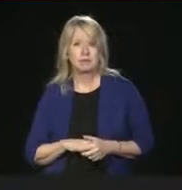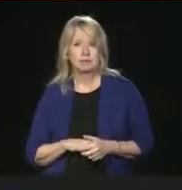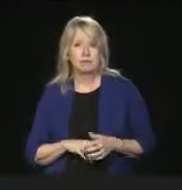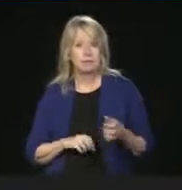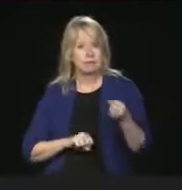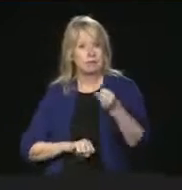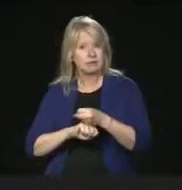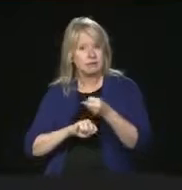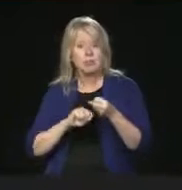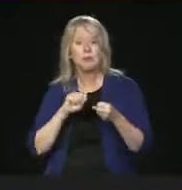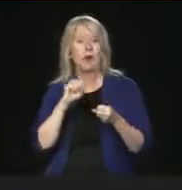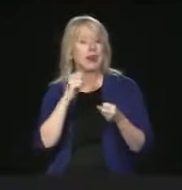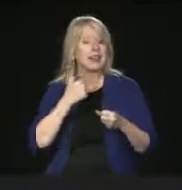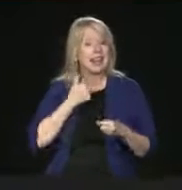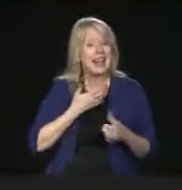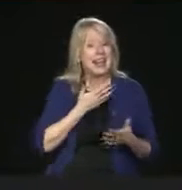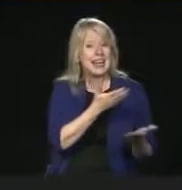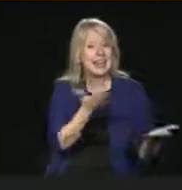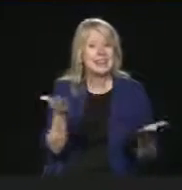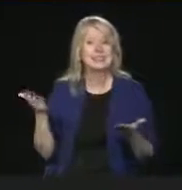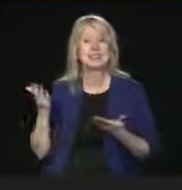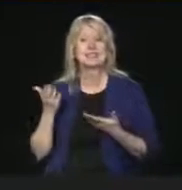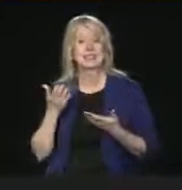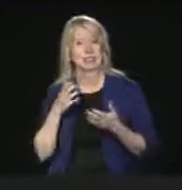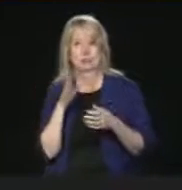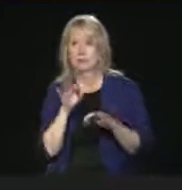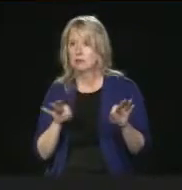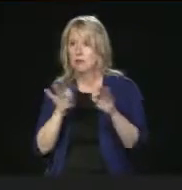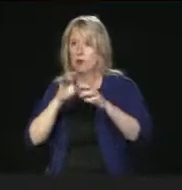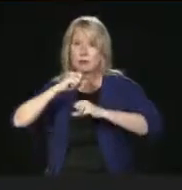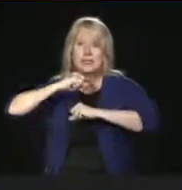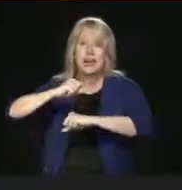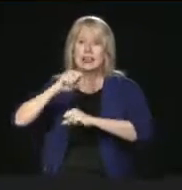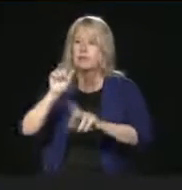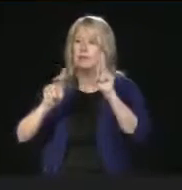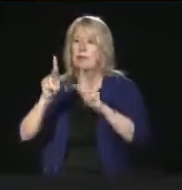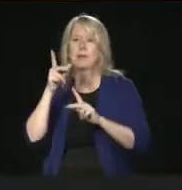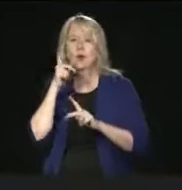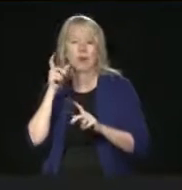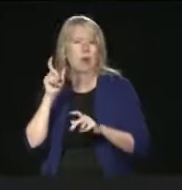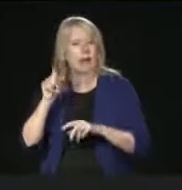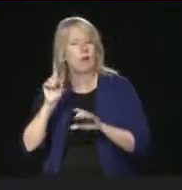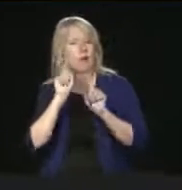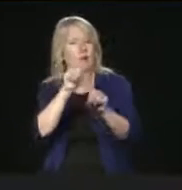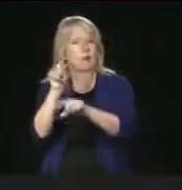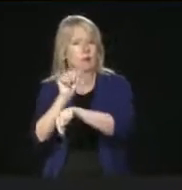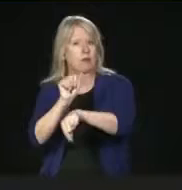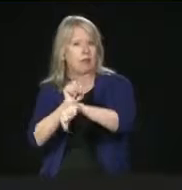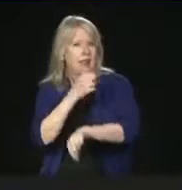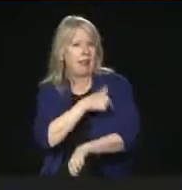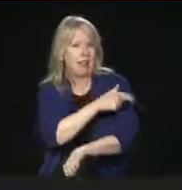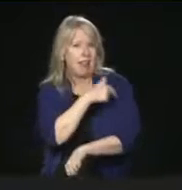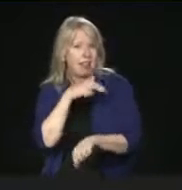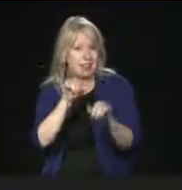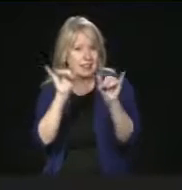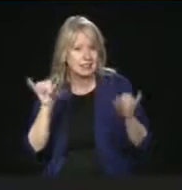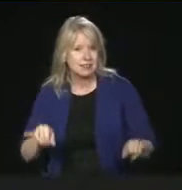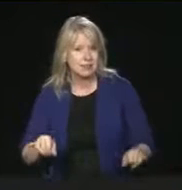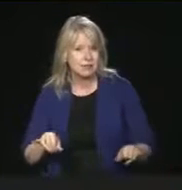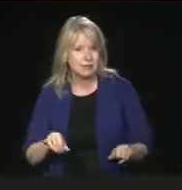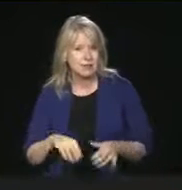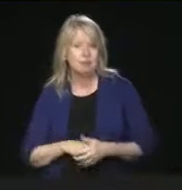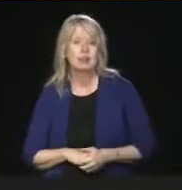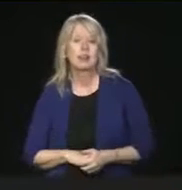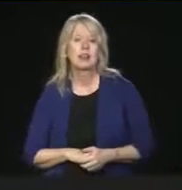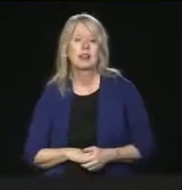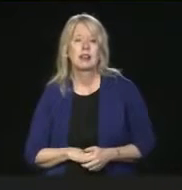protect our fellow citizens and especially those working in the healthcare system. We each have